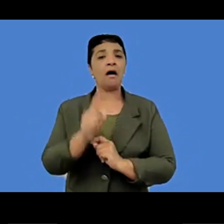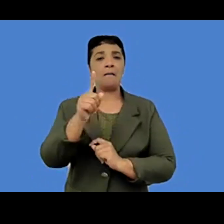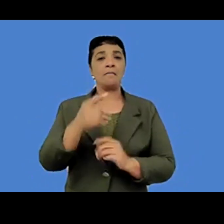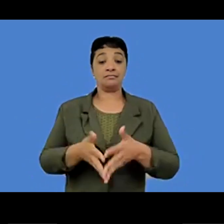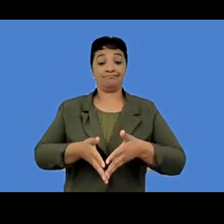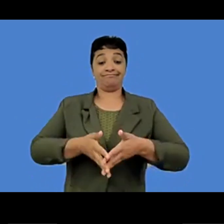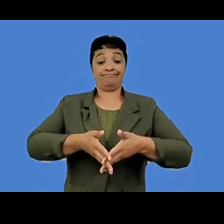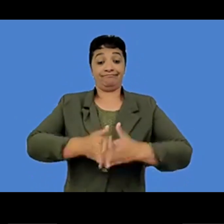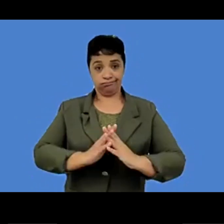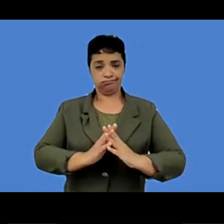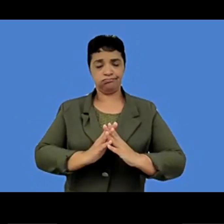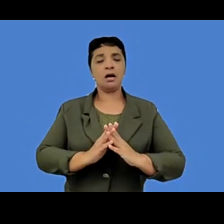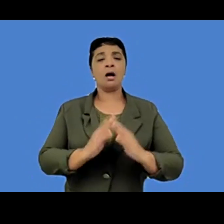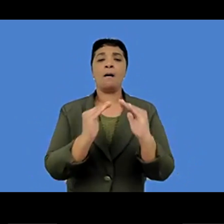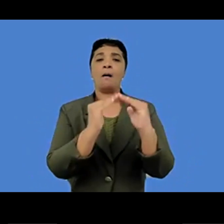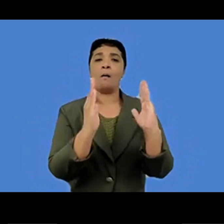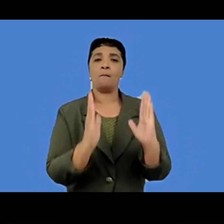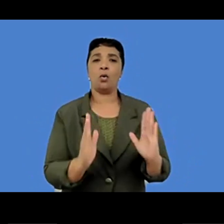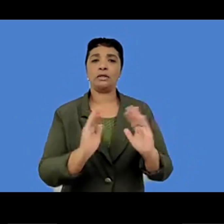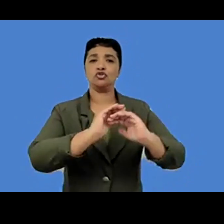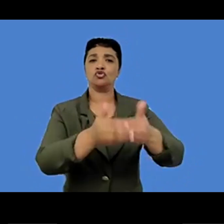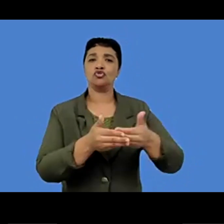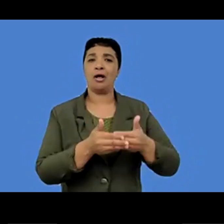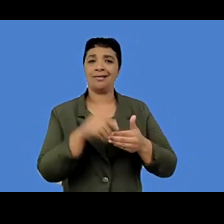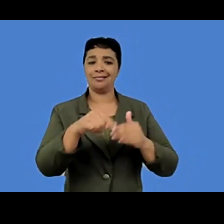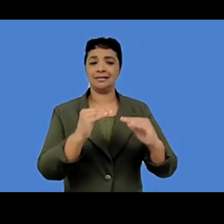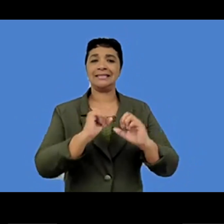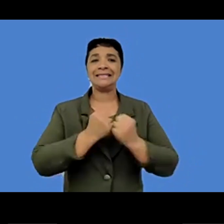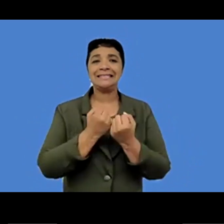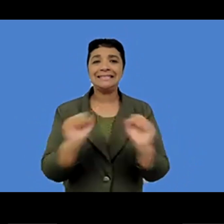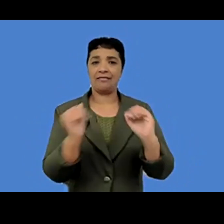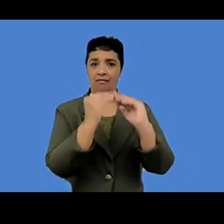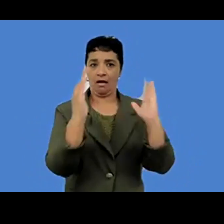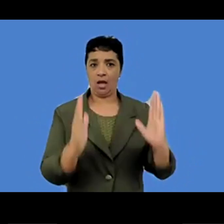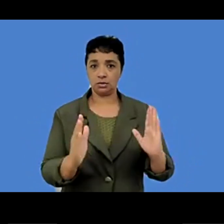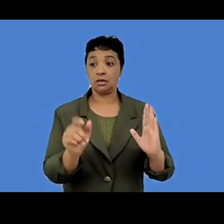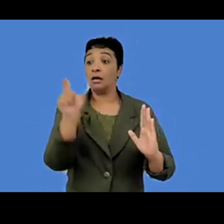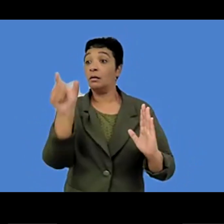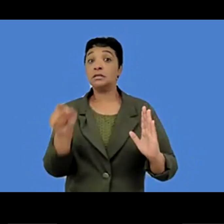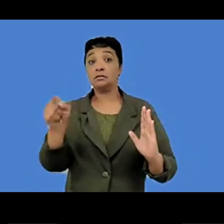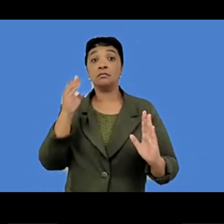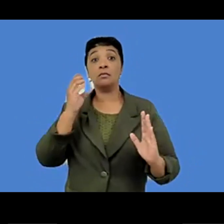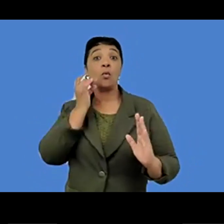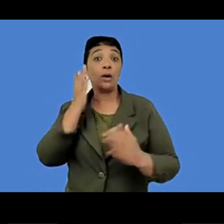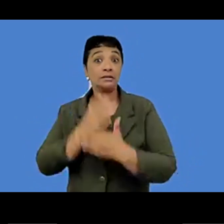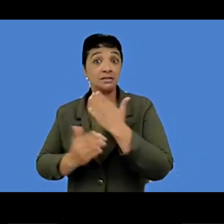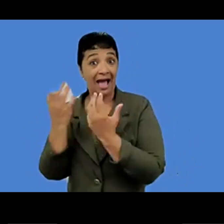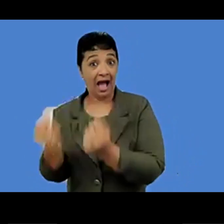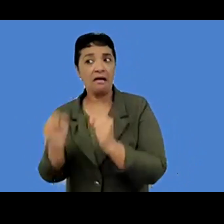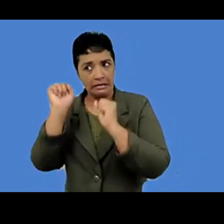holding shelters. These were safe houses for people with albinism, and these were